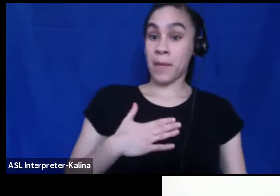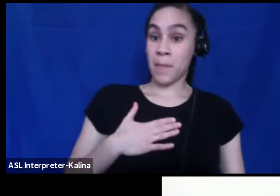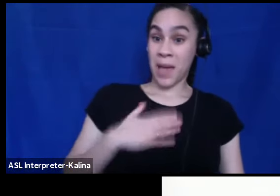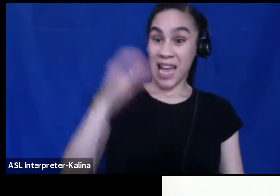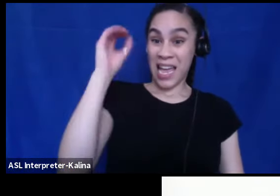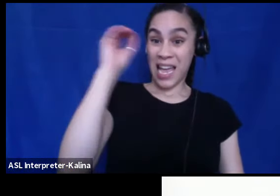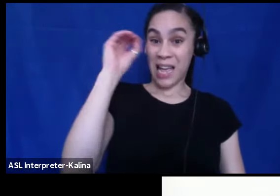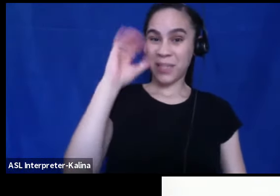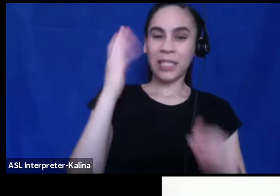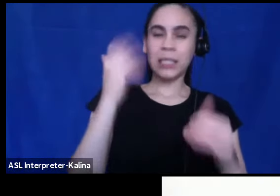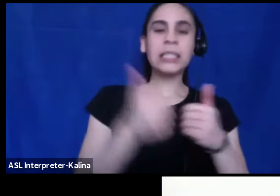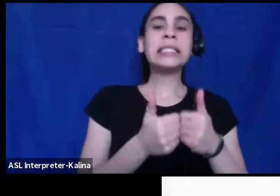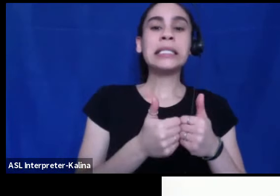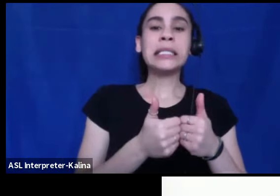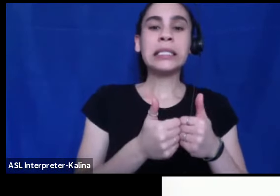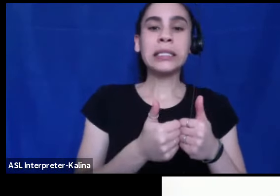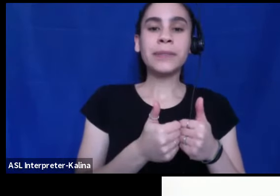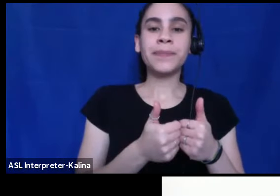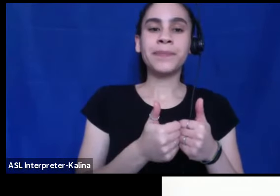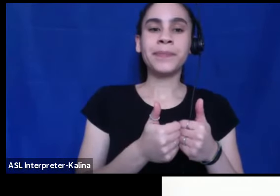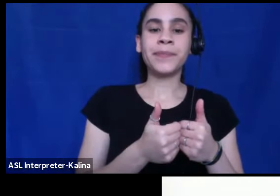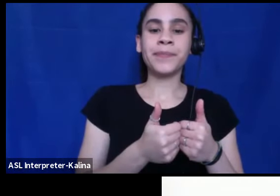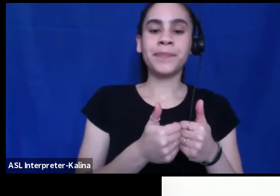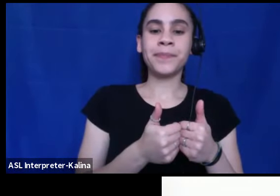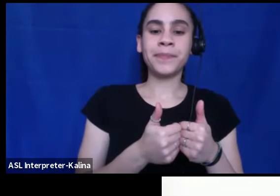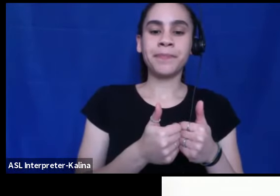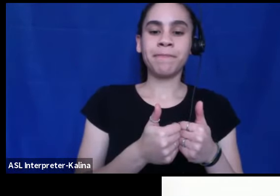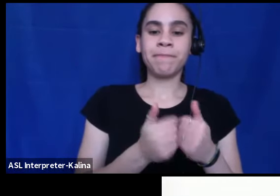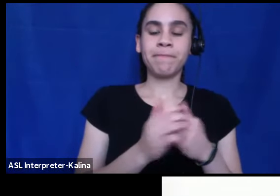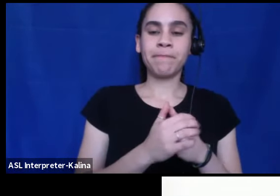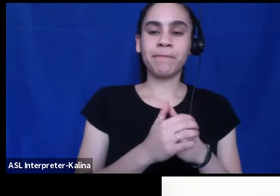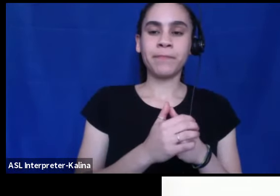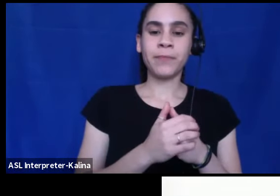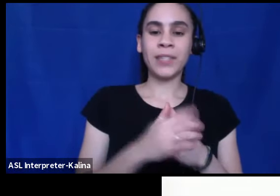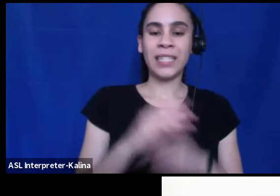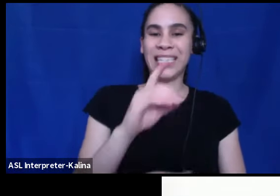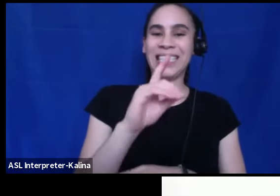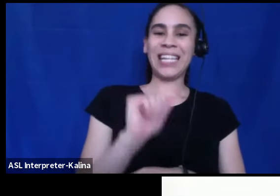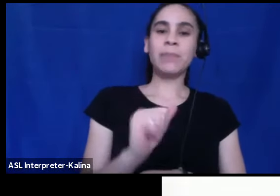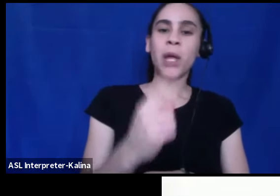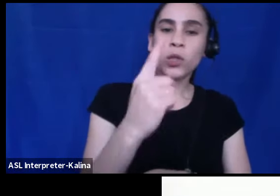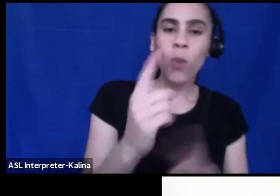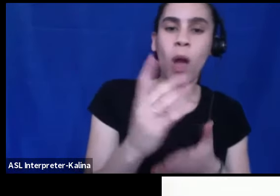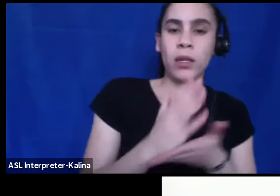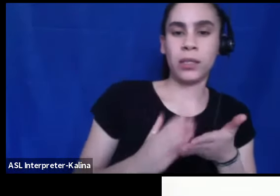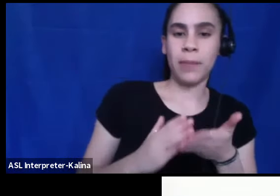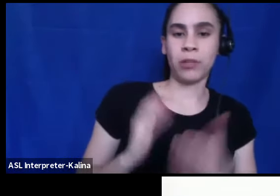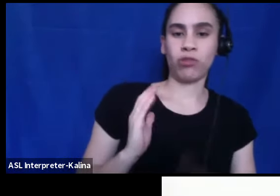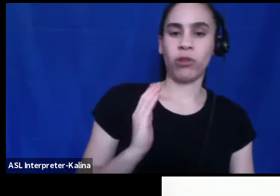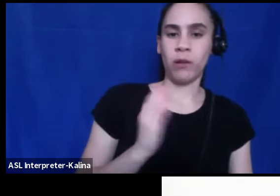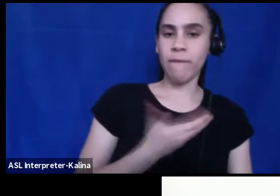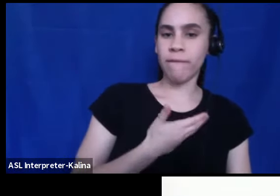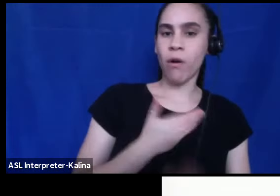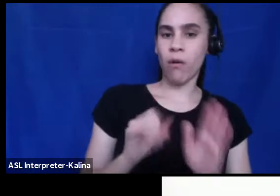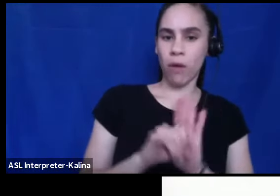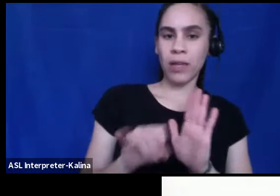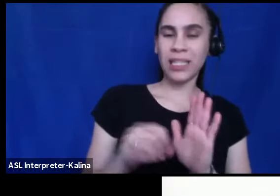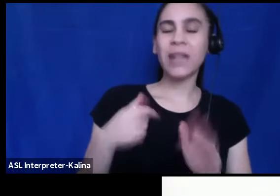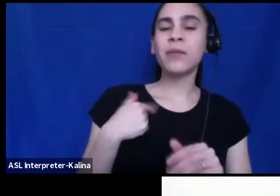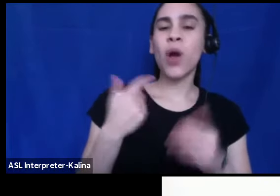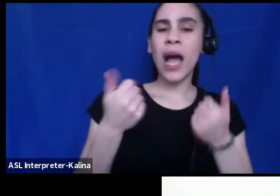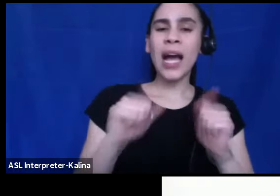separate box where disability is just one dimension of who we are. So I tend to lean more towards disabled people